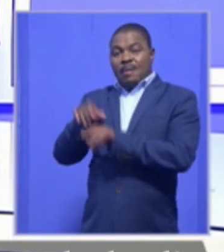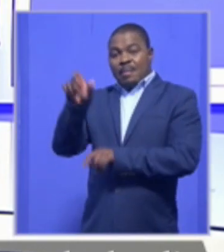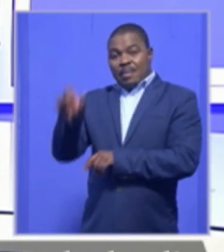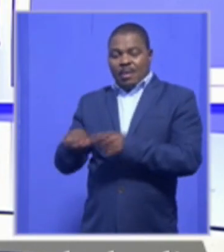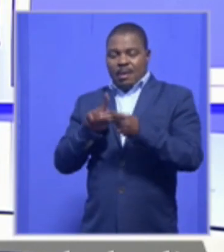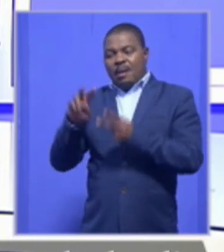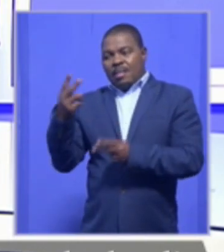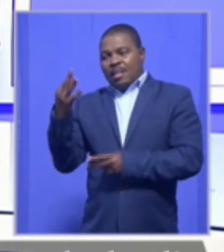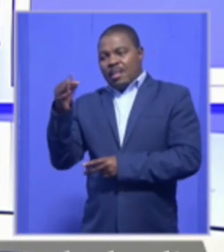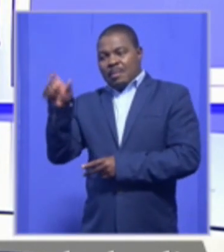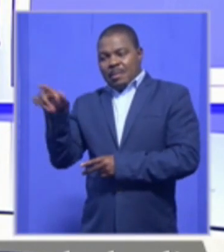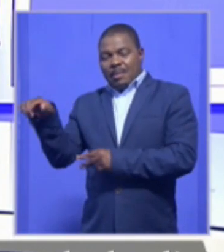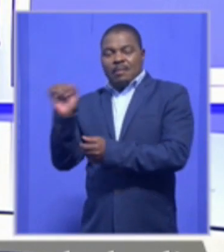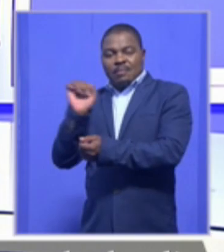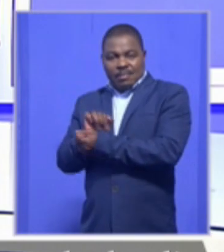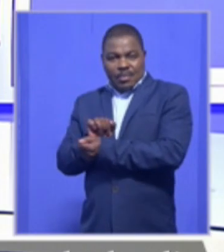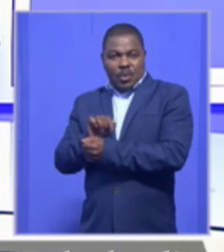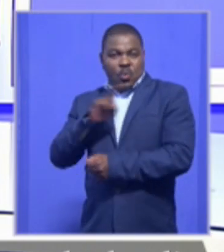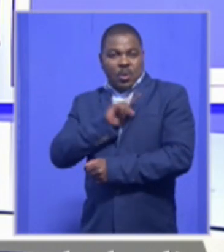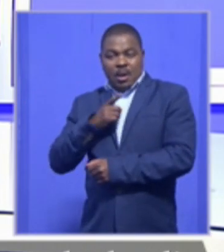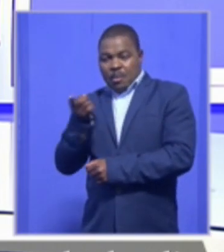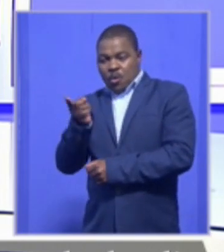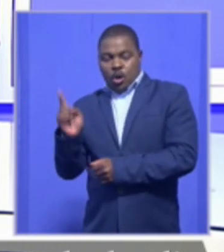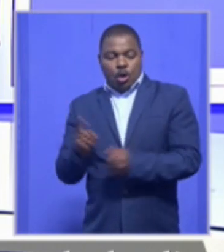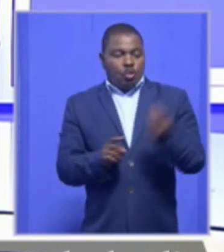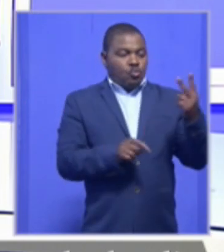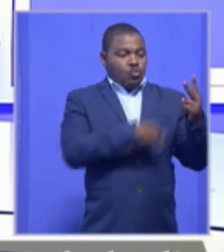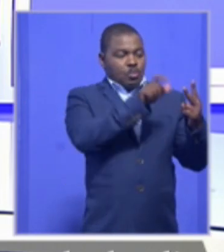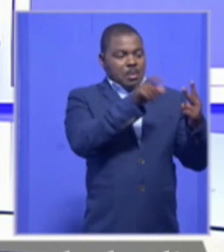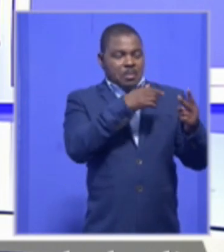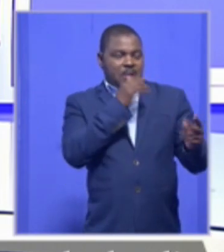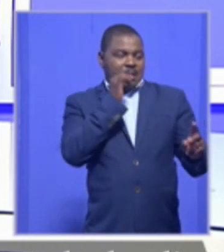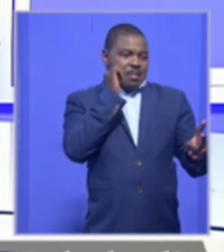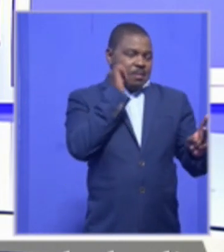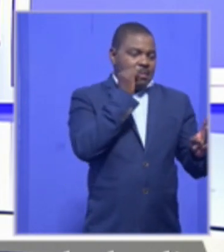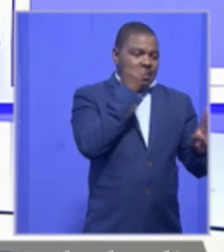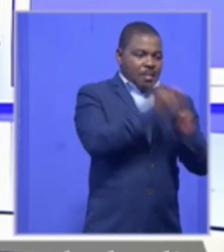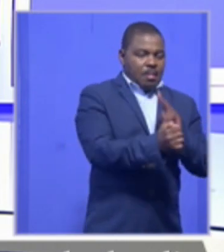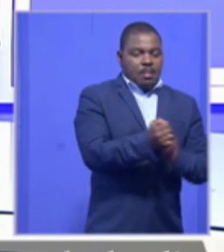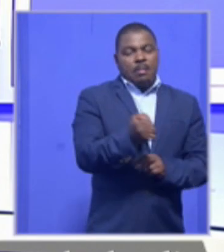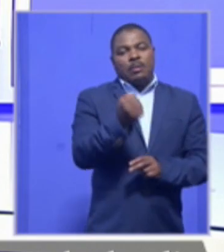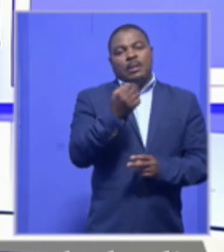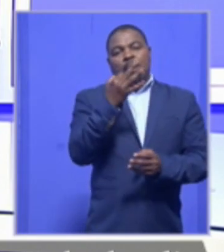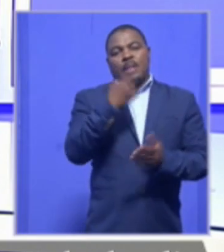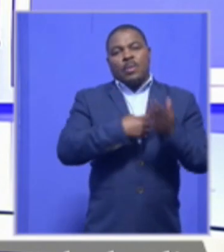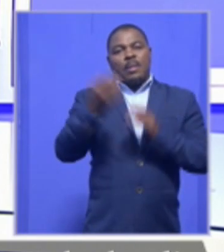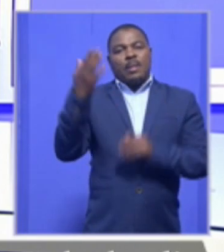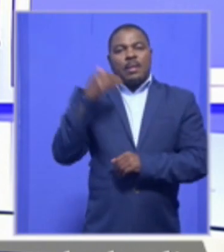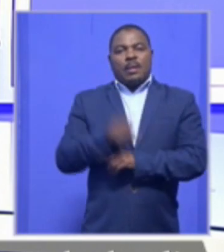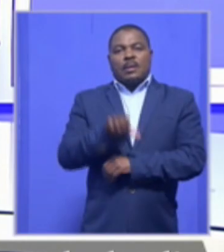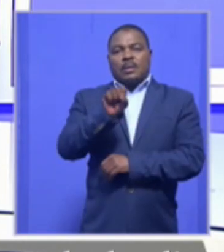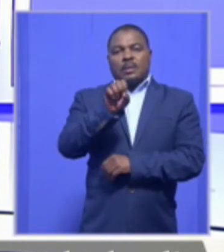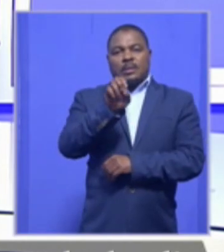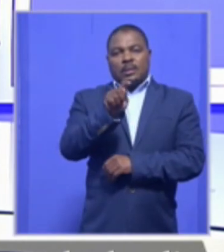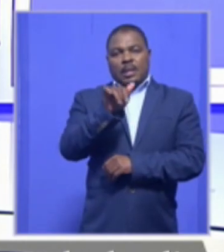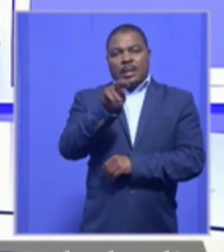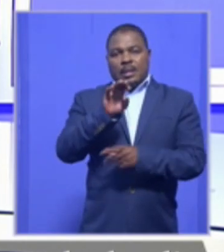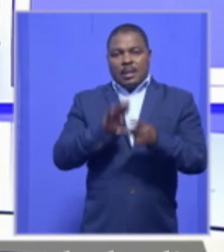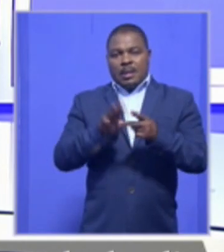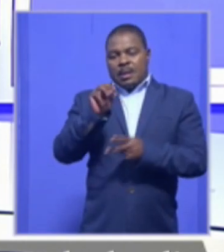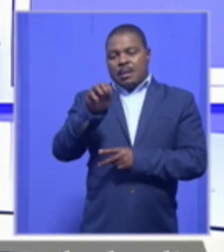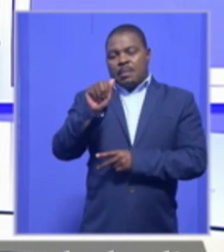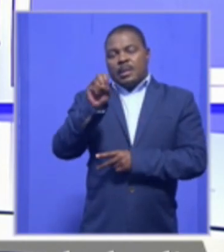balatofatša ka ena ba bararo bao ba latofatšago ka polao ya batho ba babedi mo dibekeng tše tharo tša go feta. Renald Stein, Dumisani Masilela,